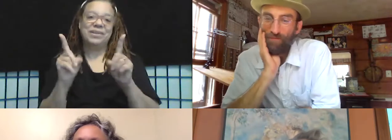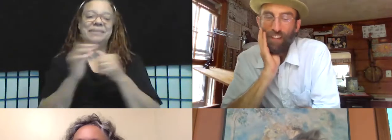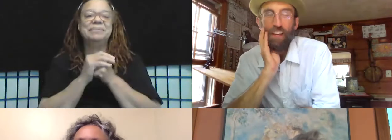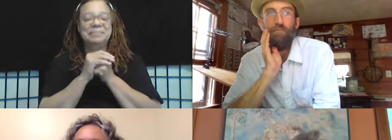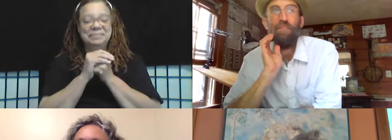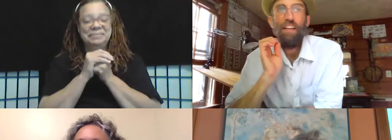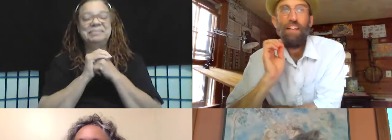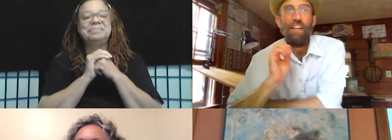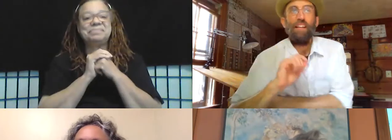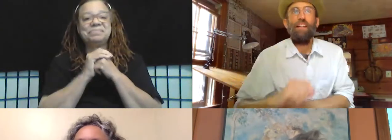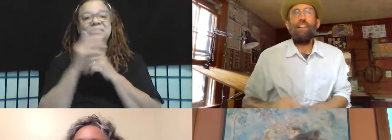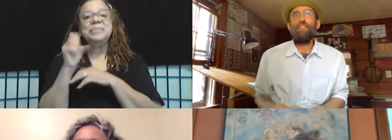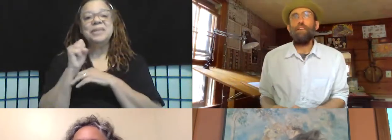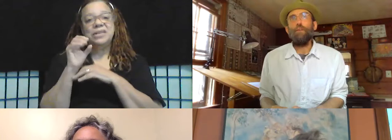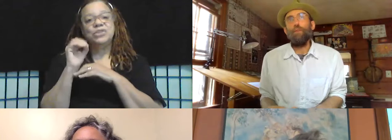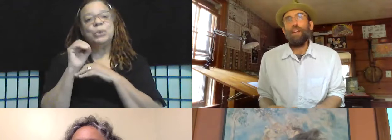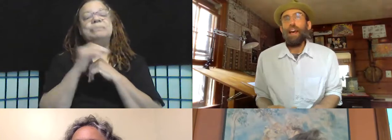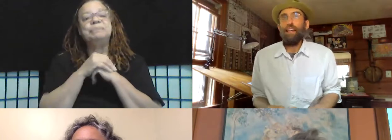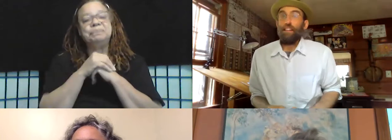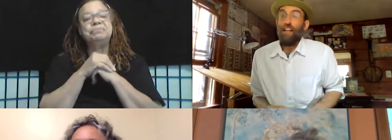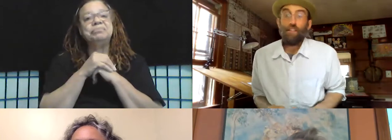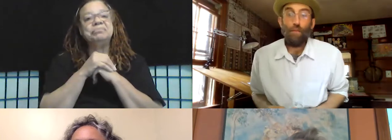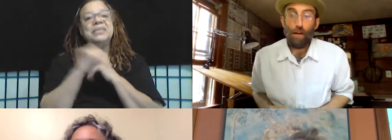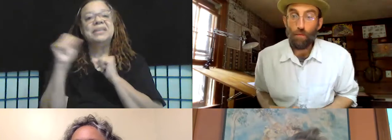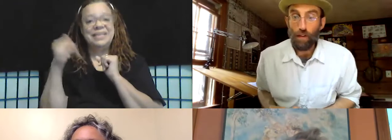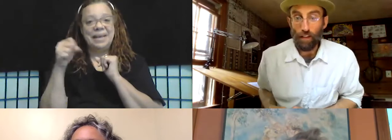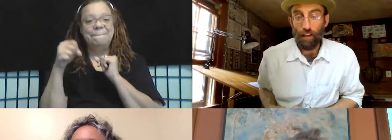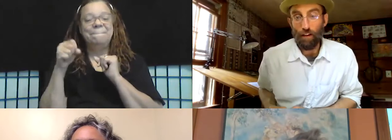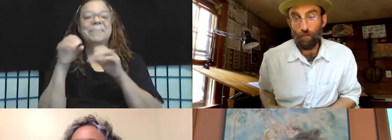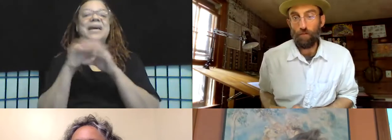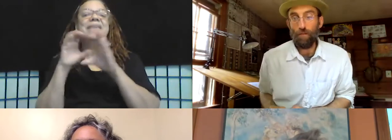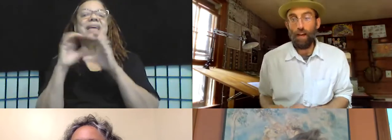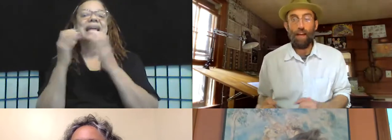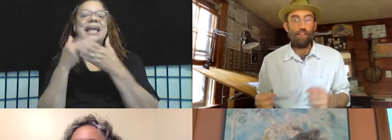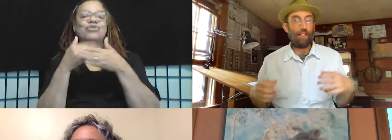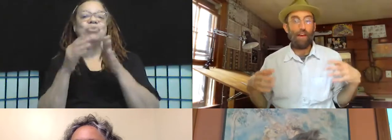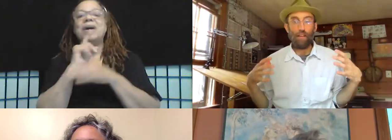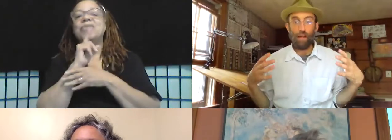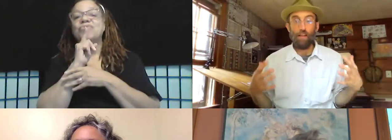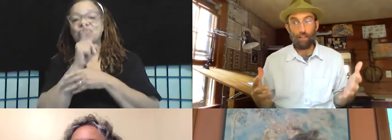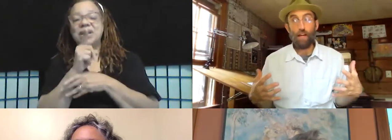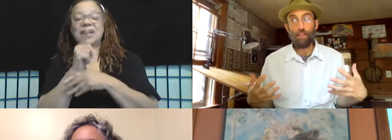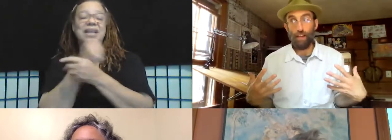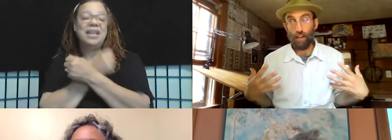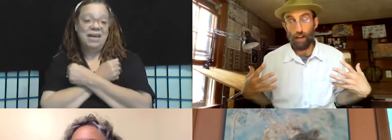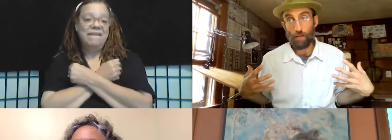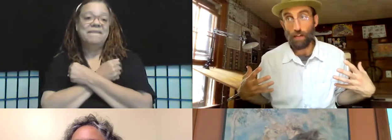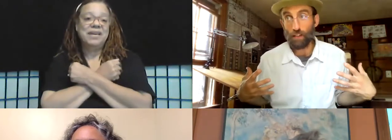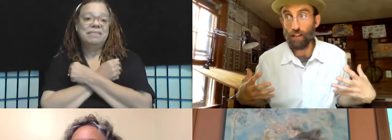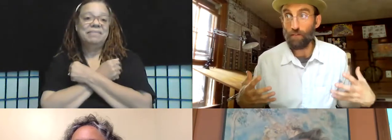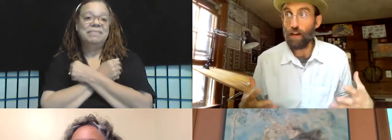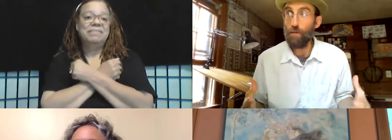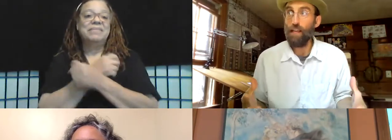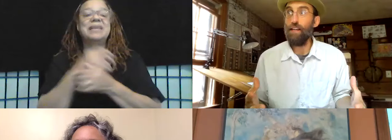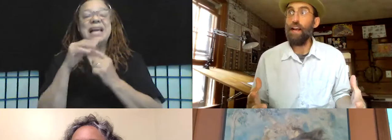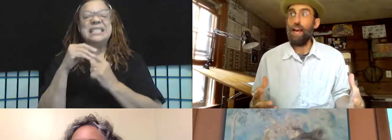much. Um, so yeah, in the classroom, I really love just having, I